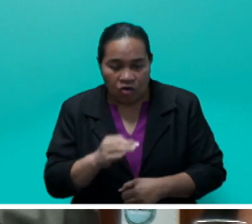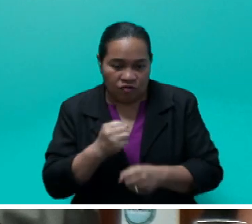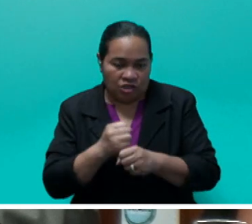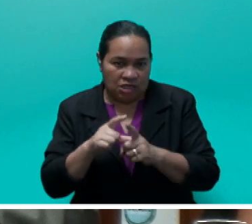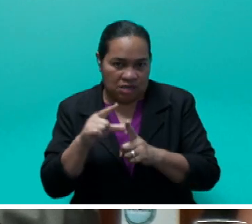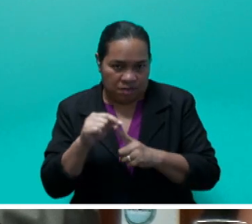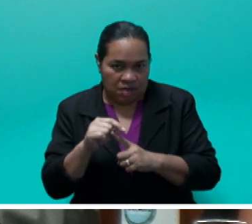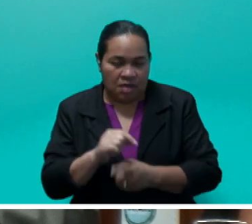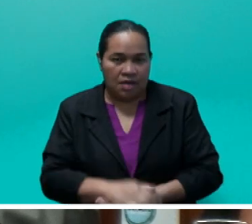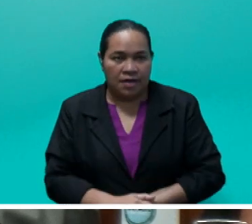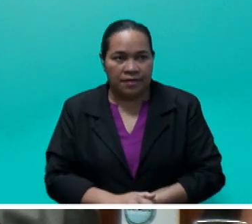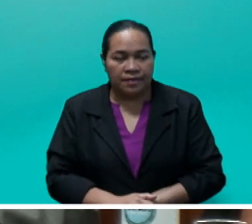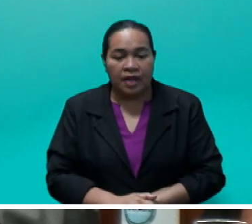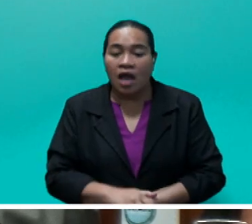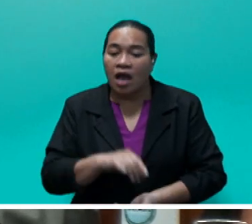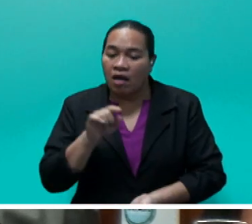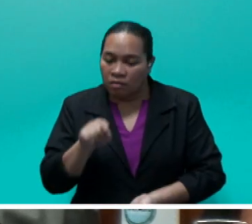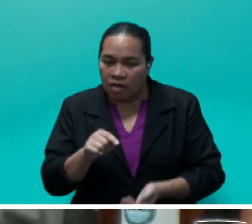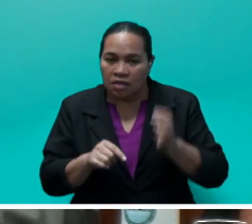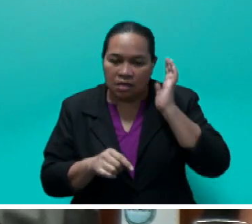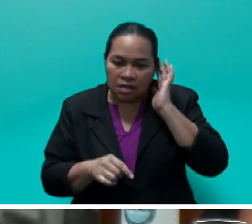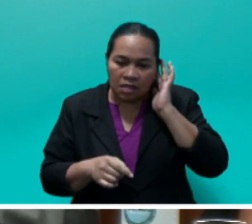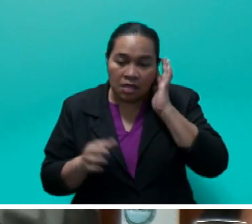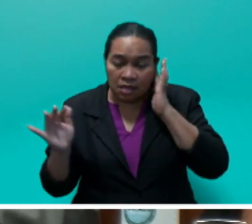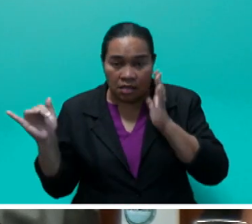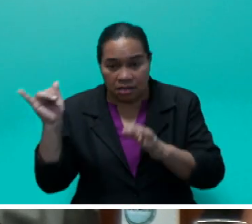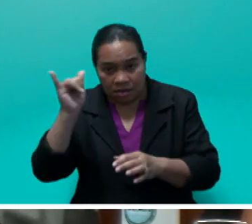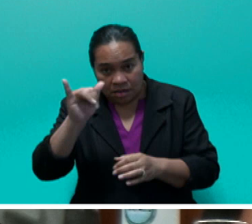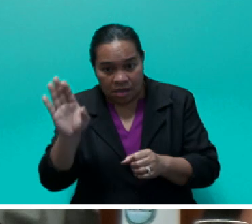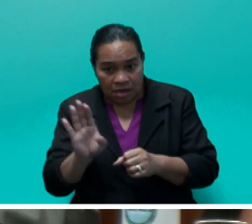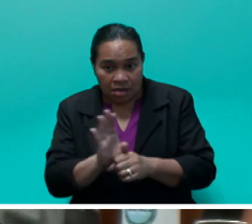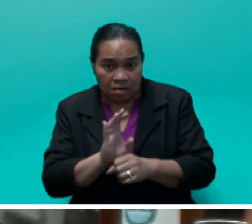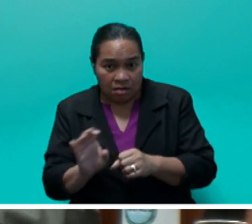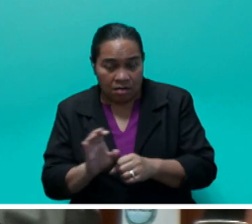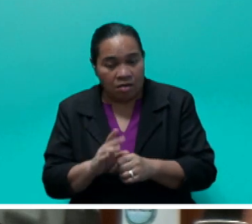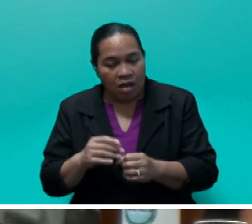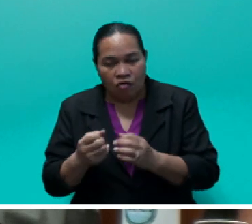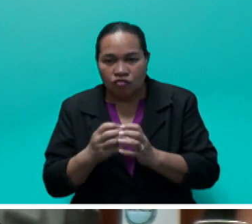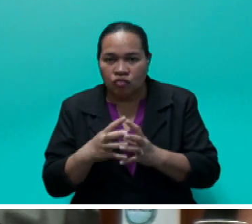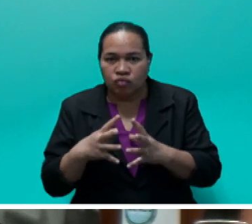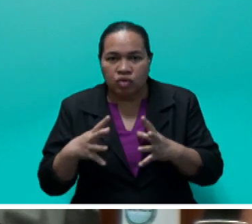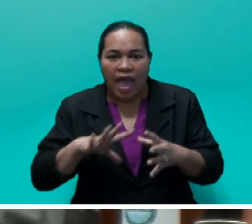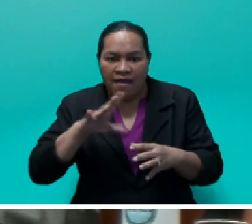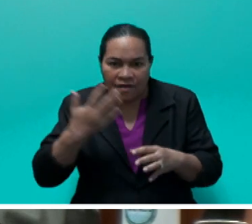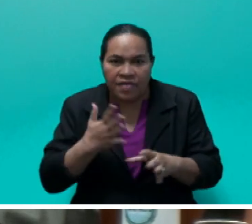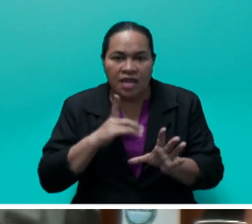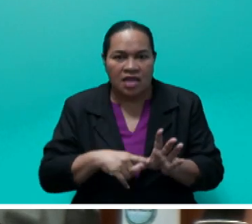challenges, aviation has shown resilience and growth, doubling in size every 15 years.